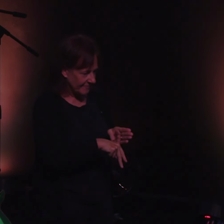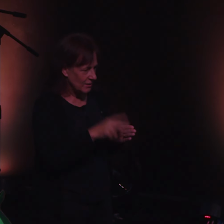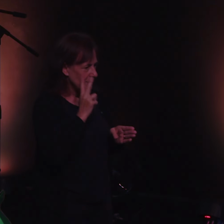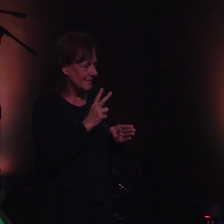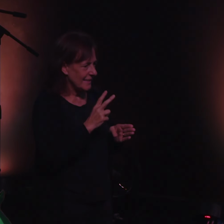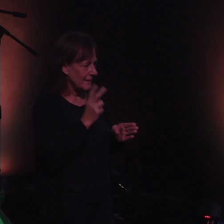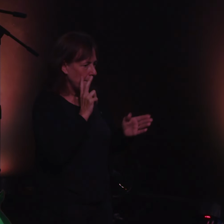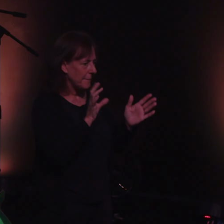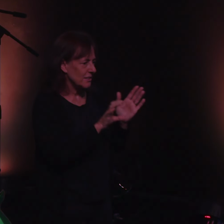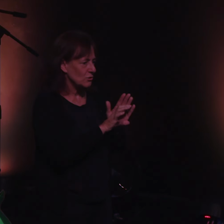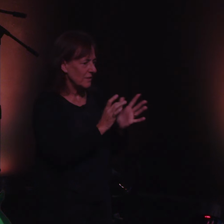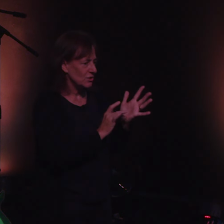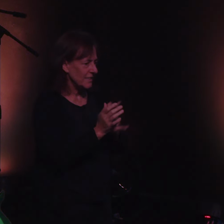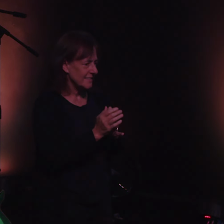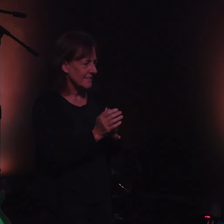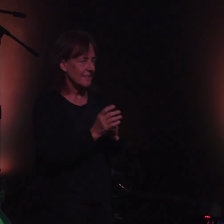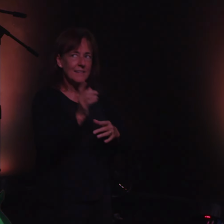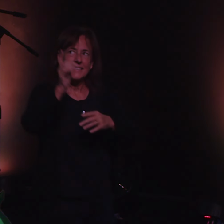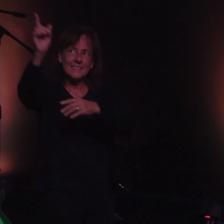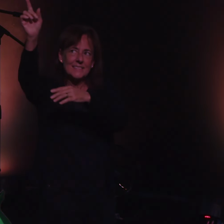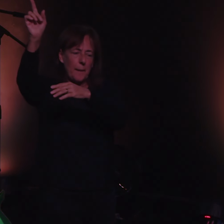picture of Jesus coming to this earth.